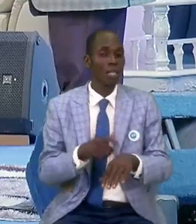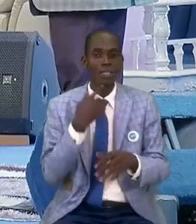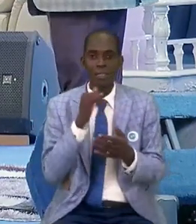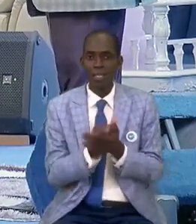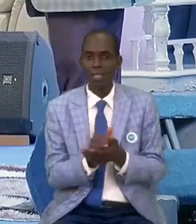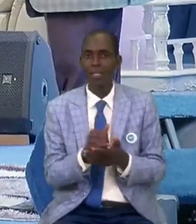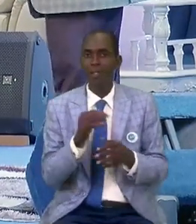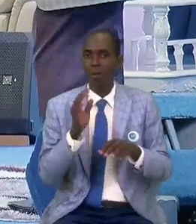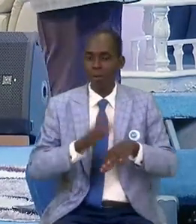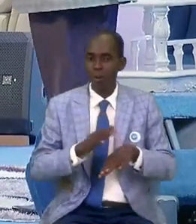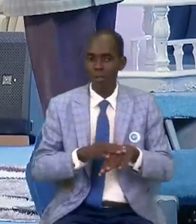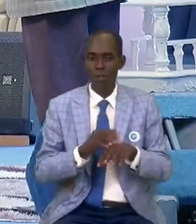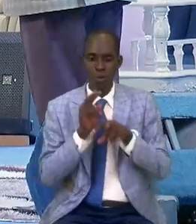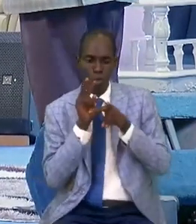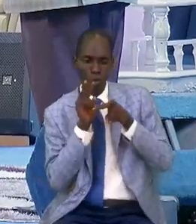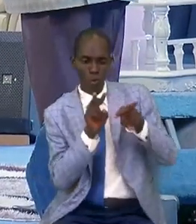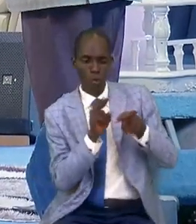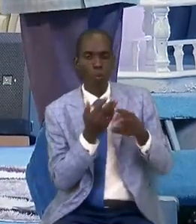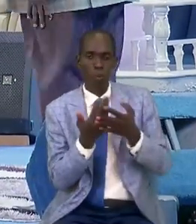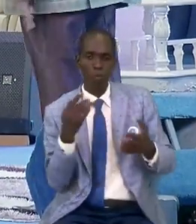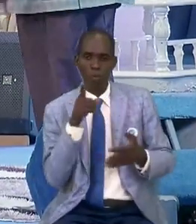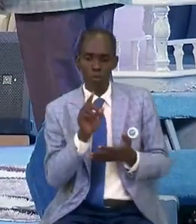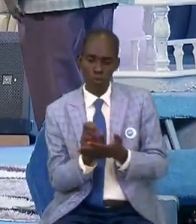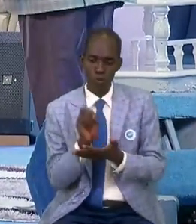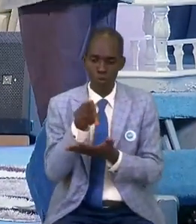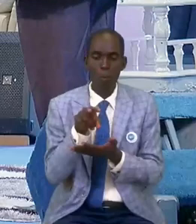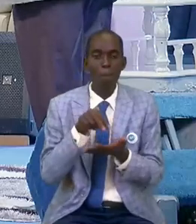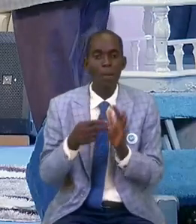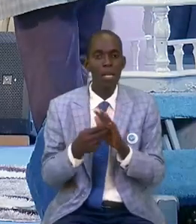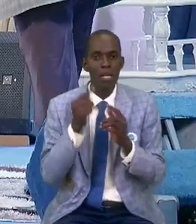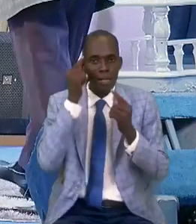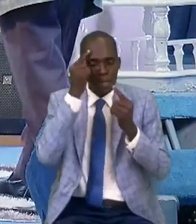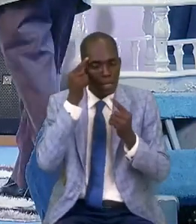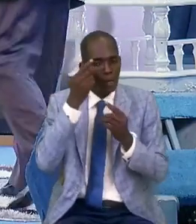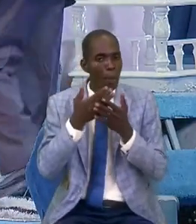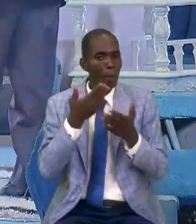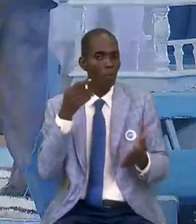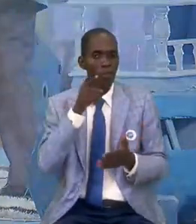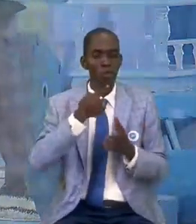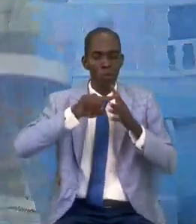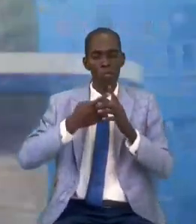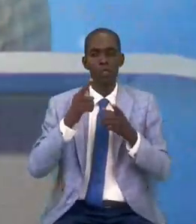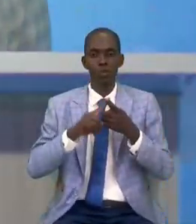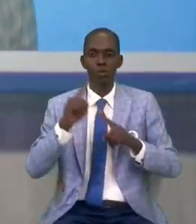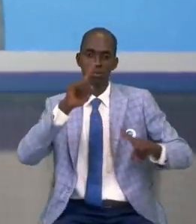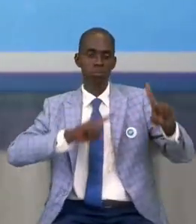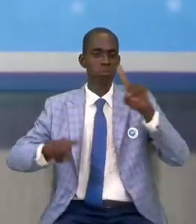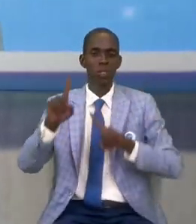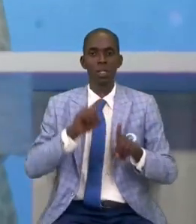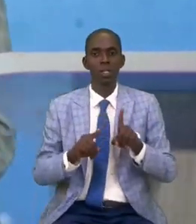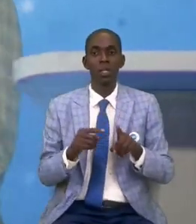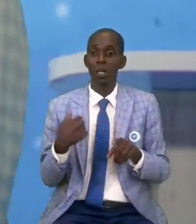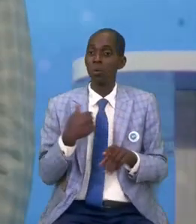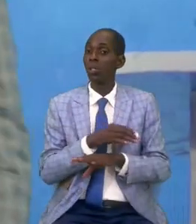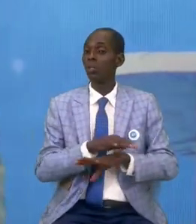We don't. And because we live lives like that and we have unclean acts,